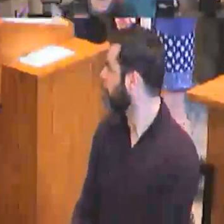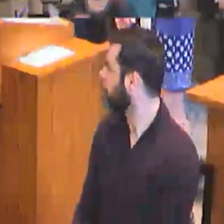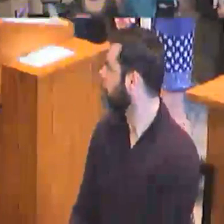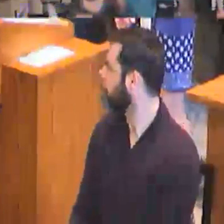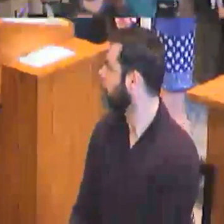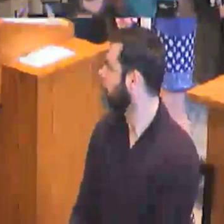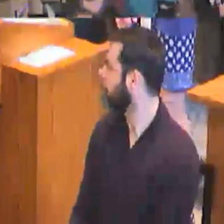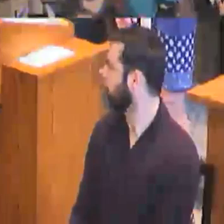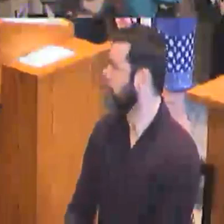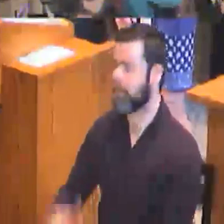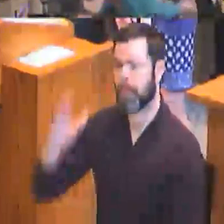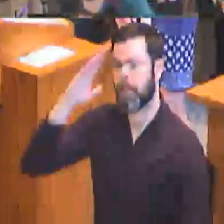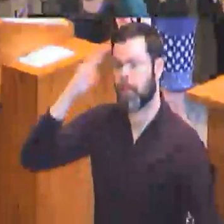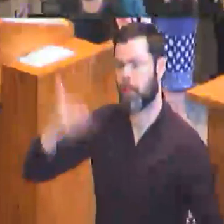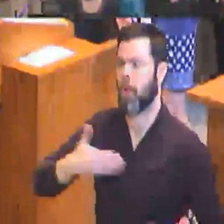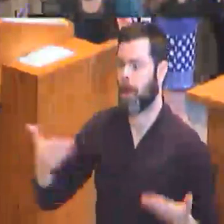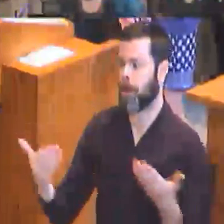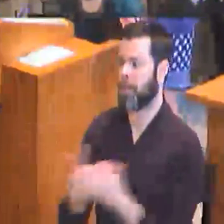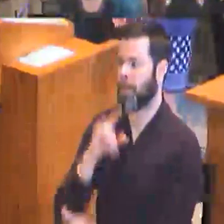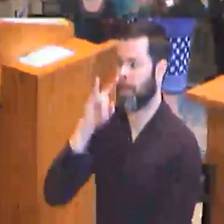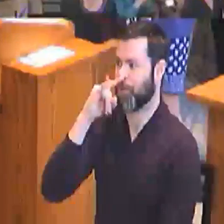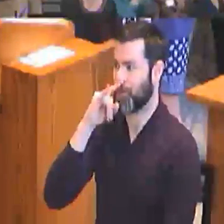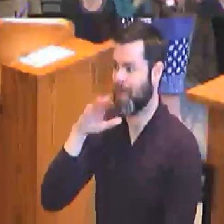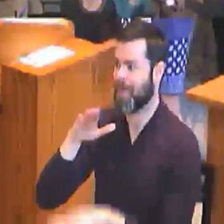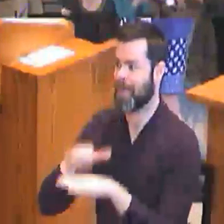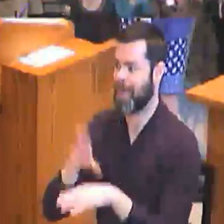Let's welcome the newest kids on the block, okay?